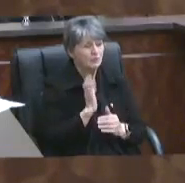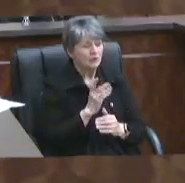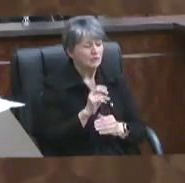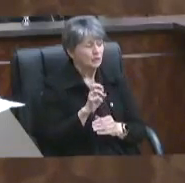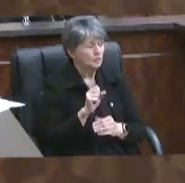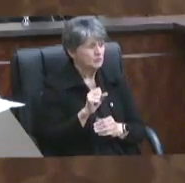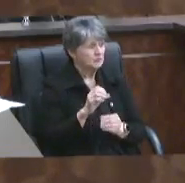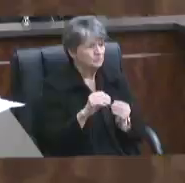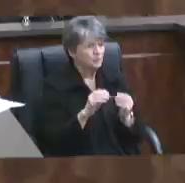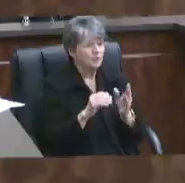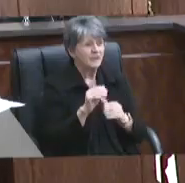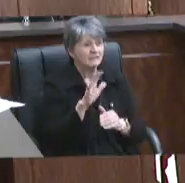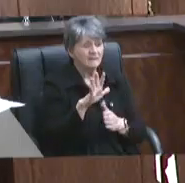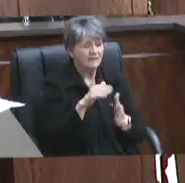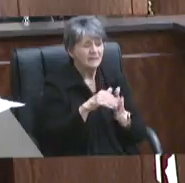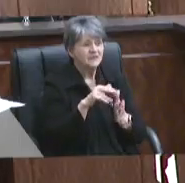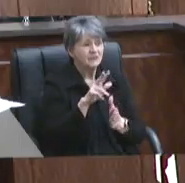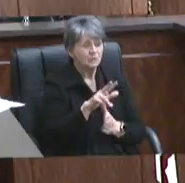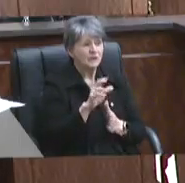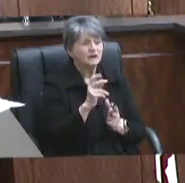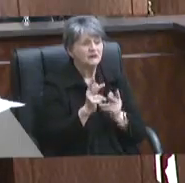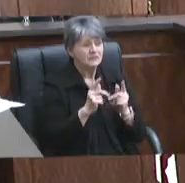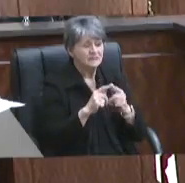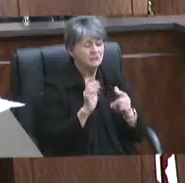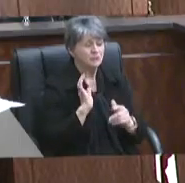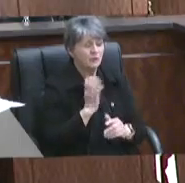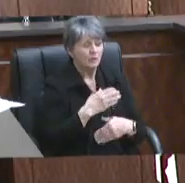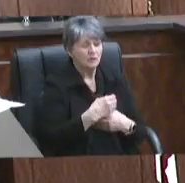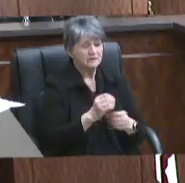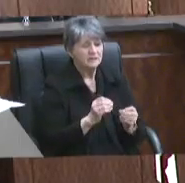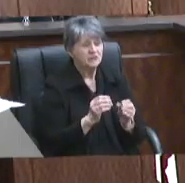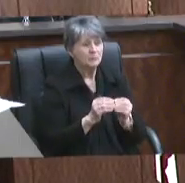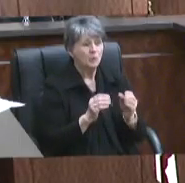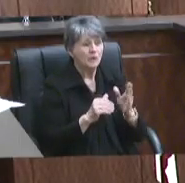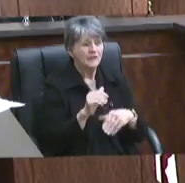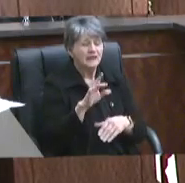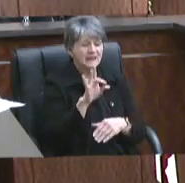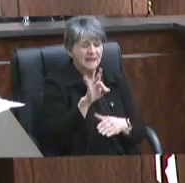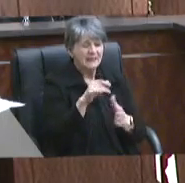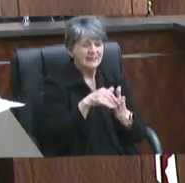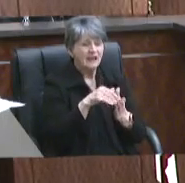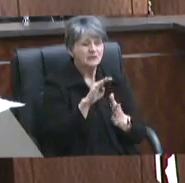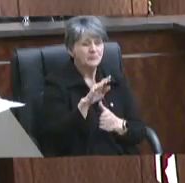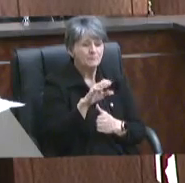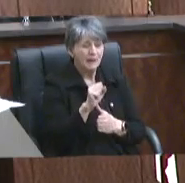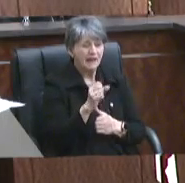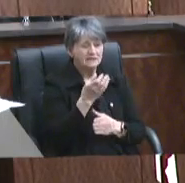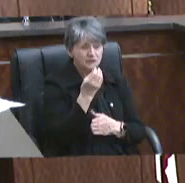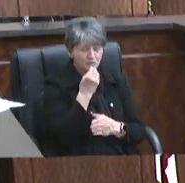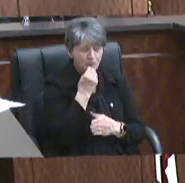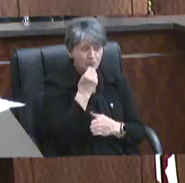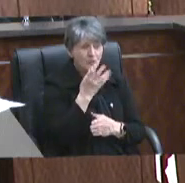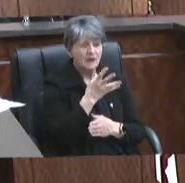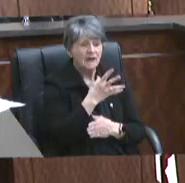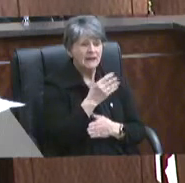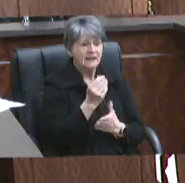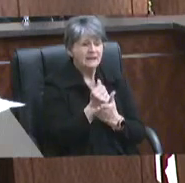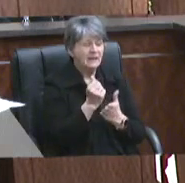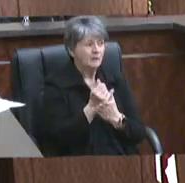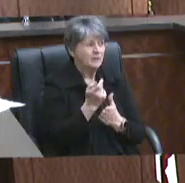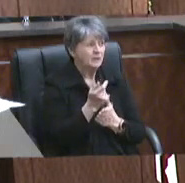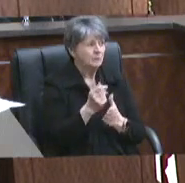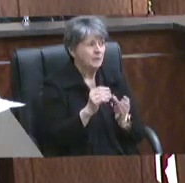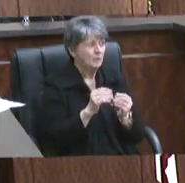5,300 visits to our organization. We were able to distribute over 8,000 bags of food and helped a little over